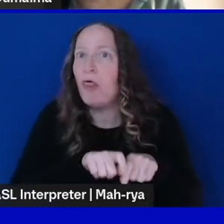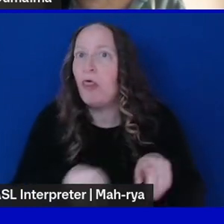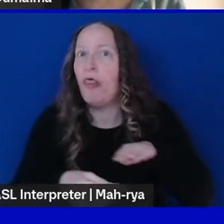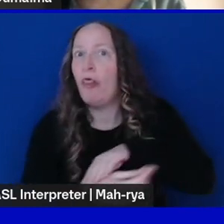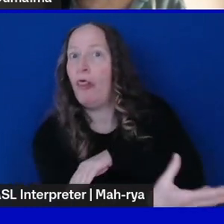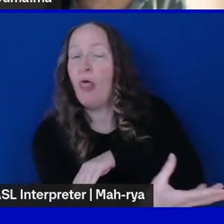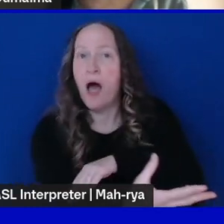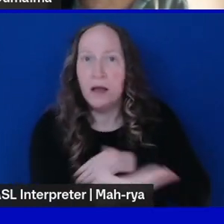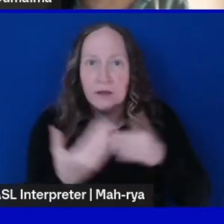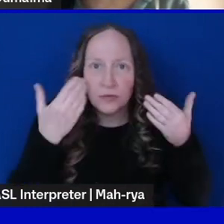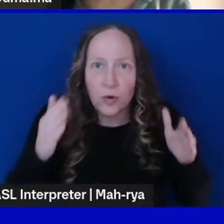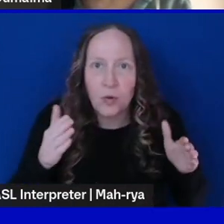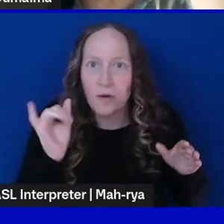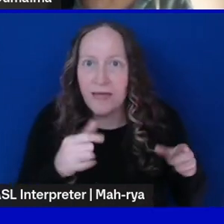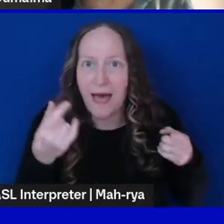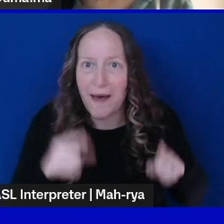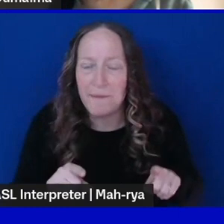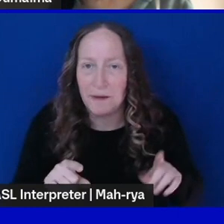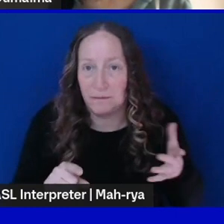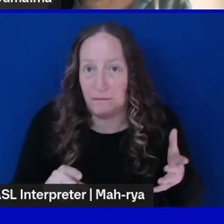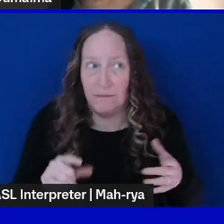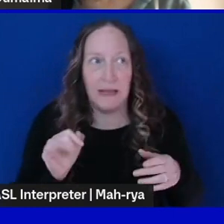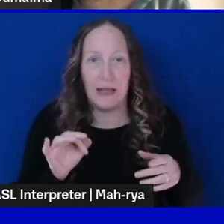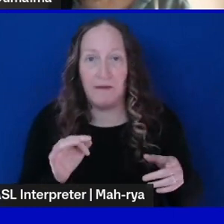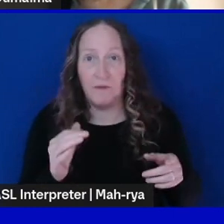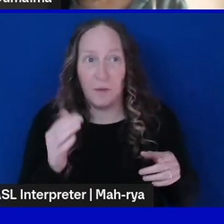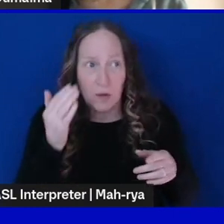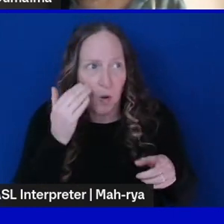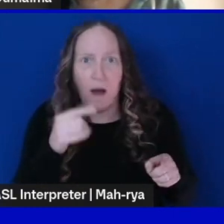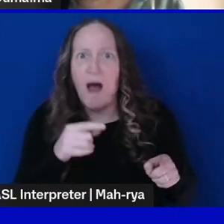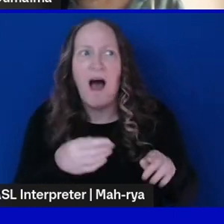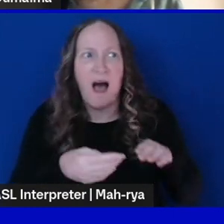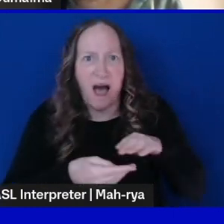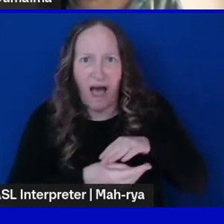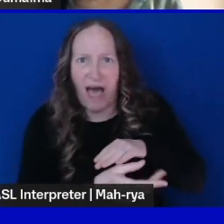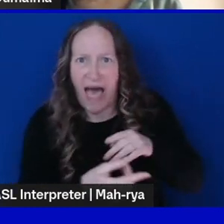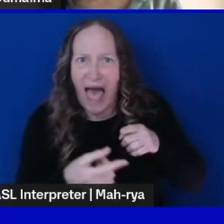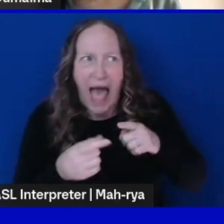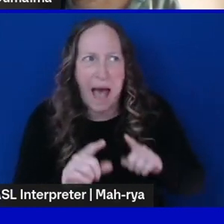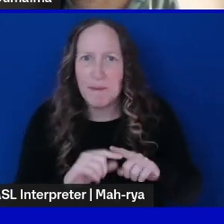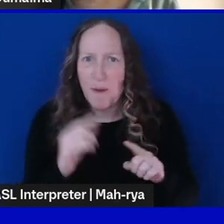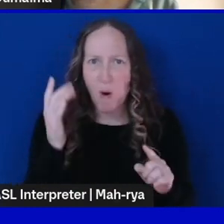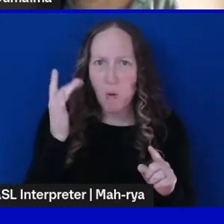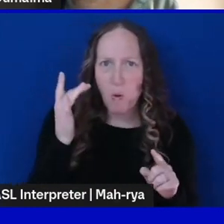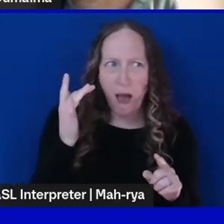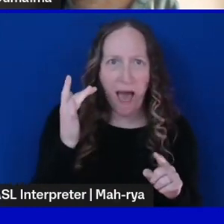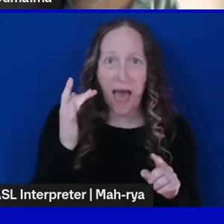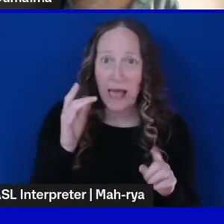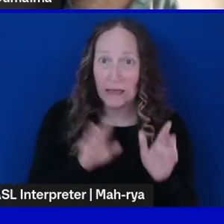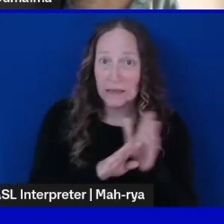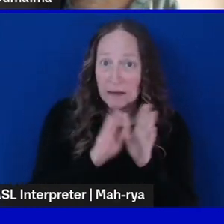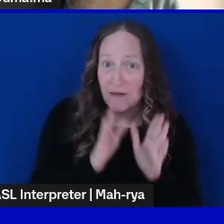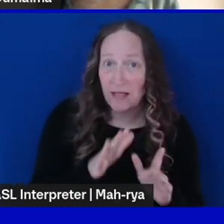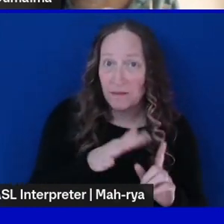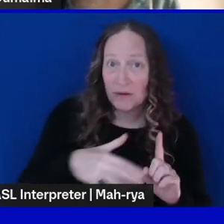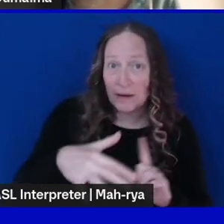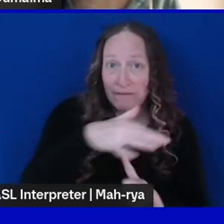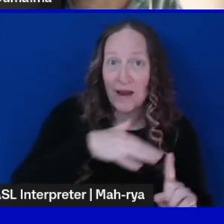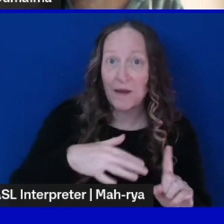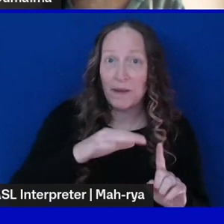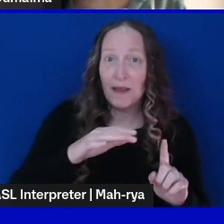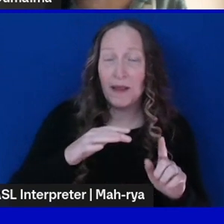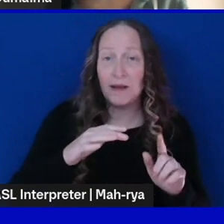happened. And even if we found out, we wouldn't know what leaked the secret in the first place. So was it a developer's environment,